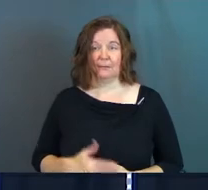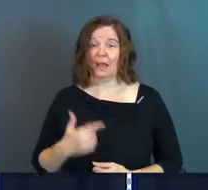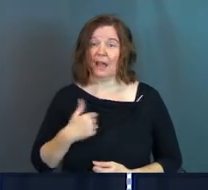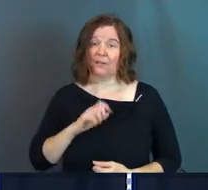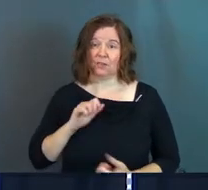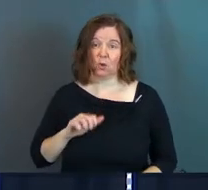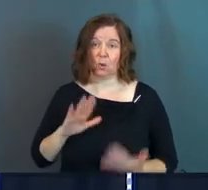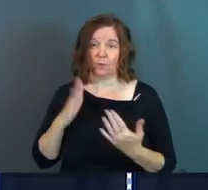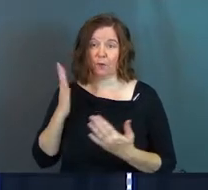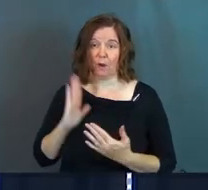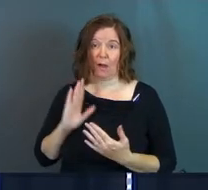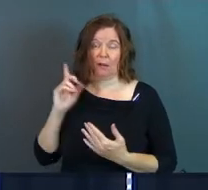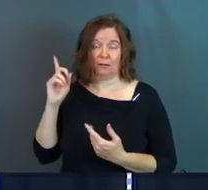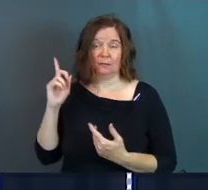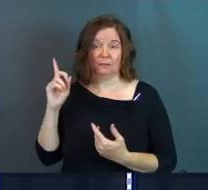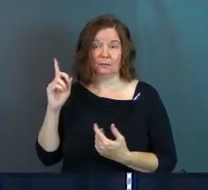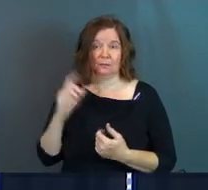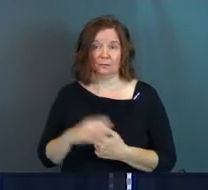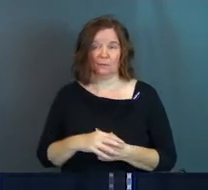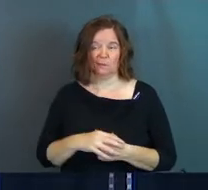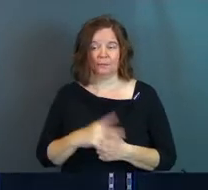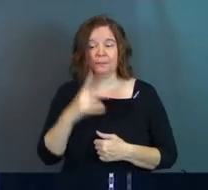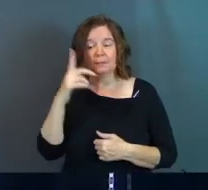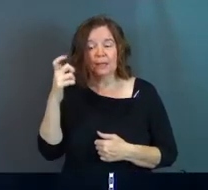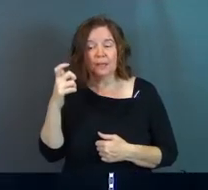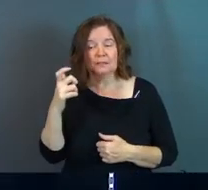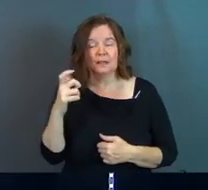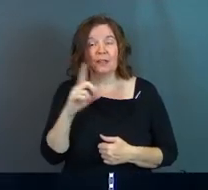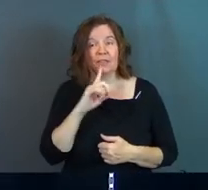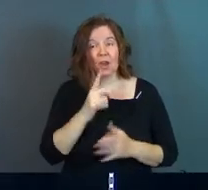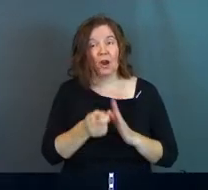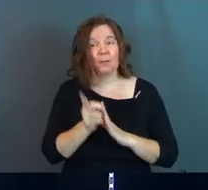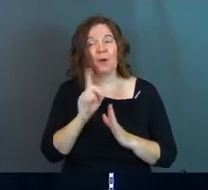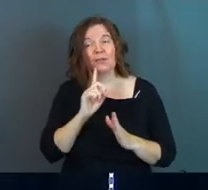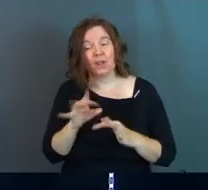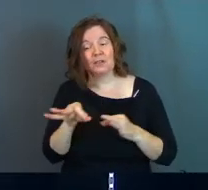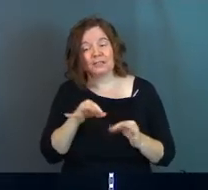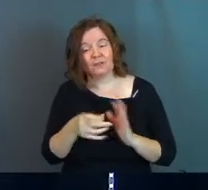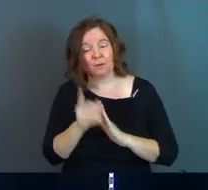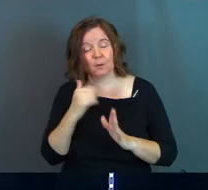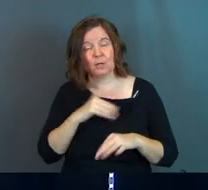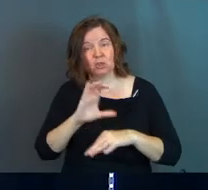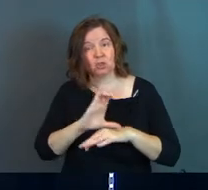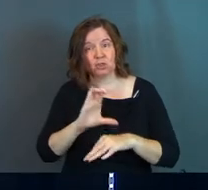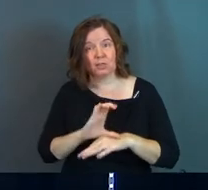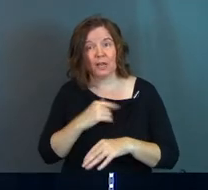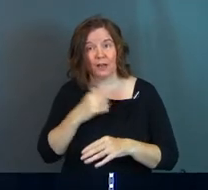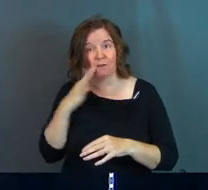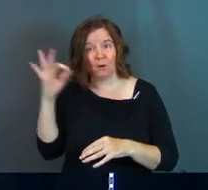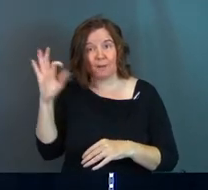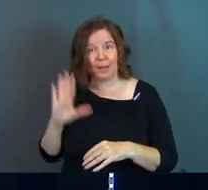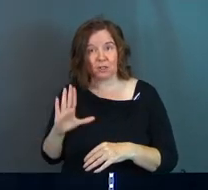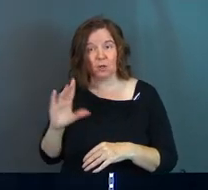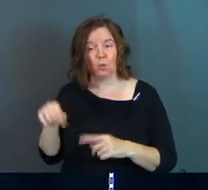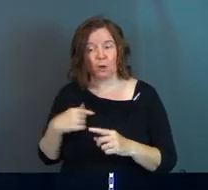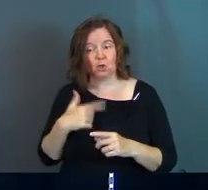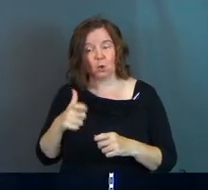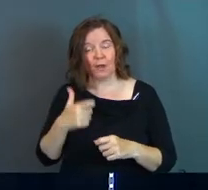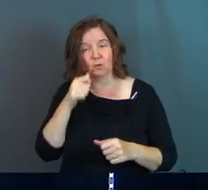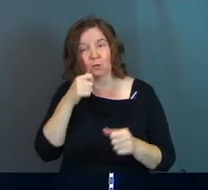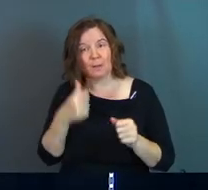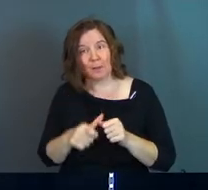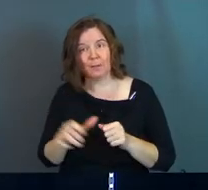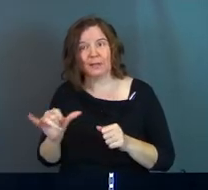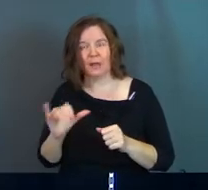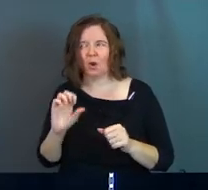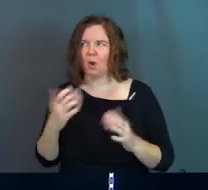I have to go before God. Because guys, there are moments, there are defining moments in a church and for a pastor when you've got to remember,